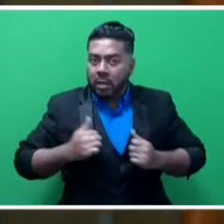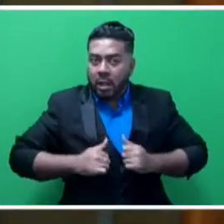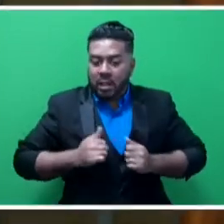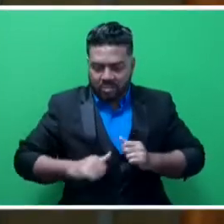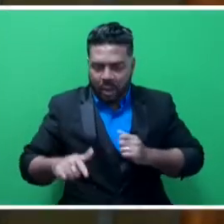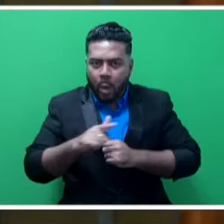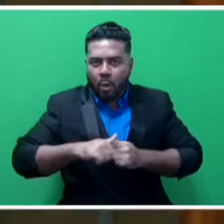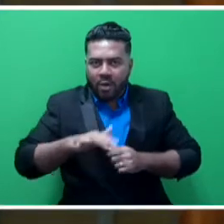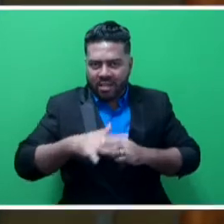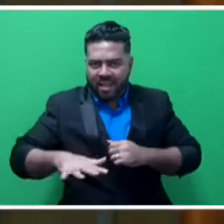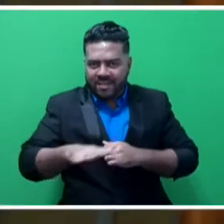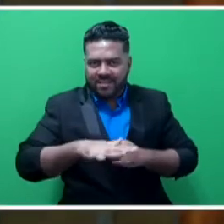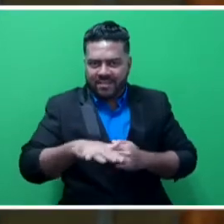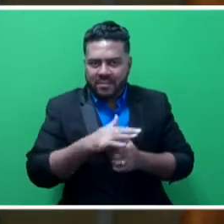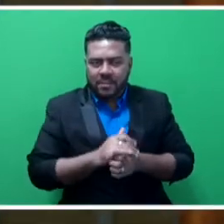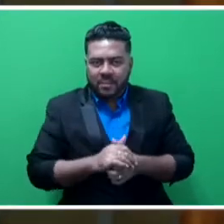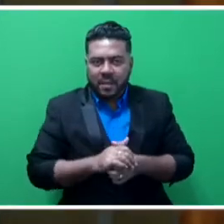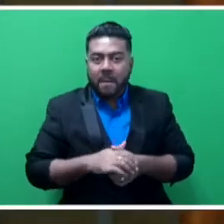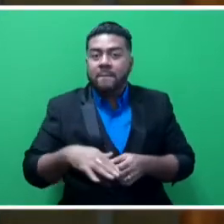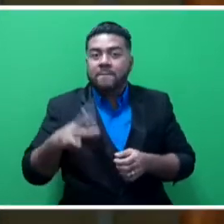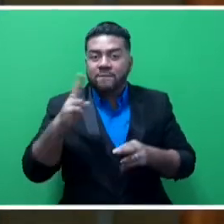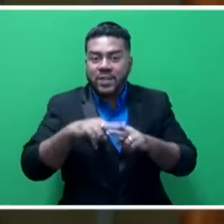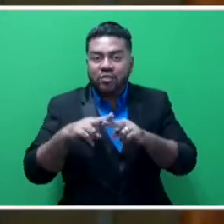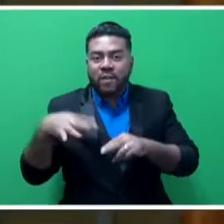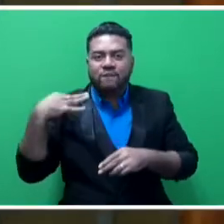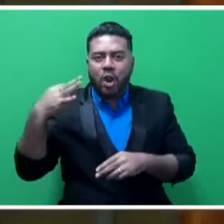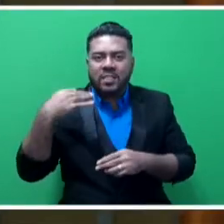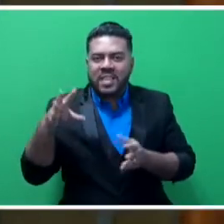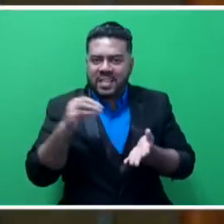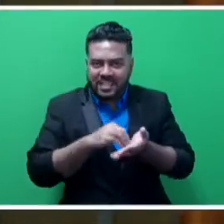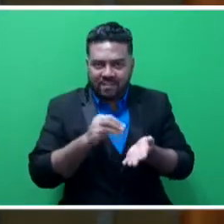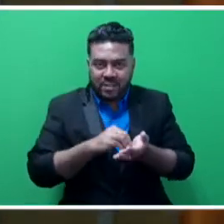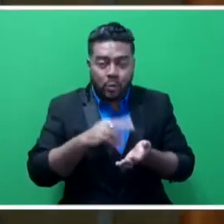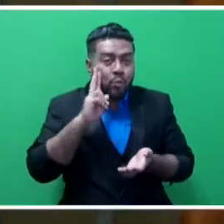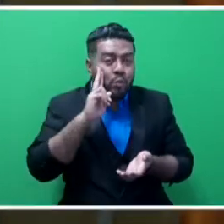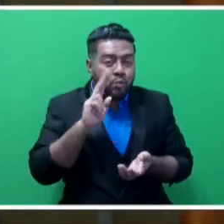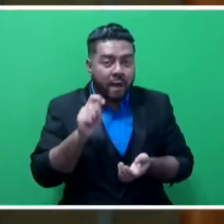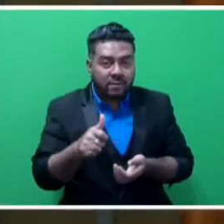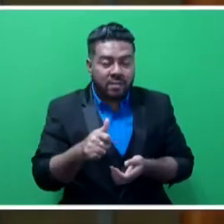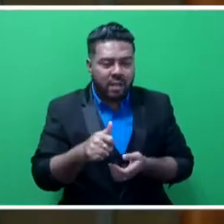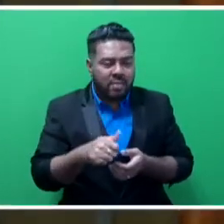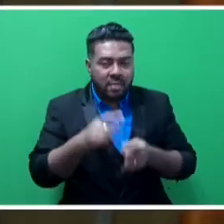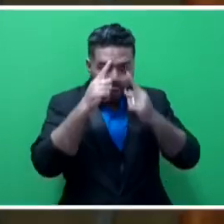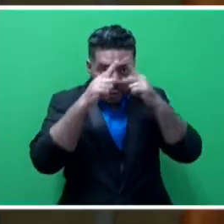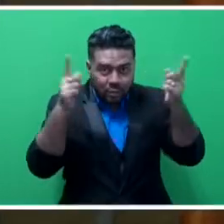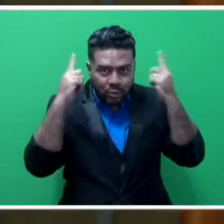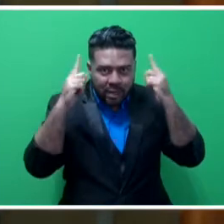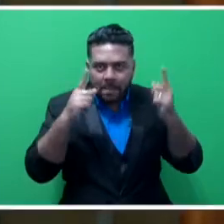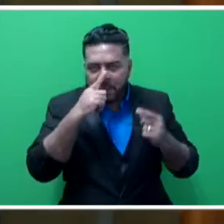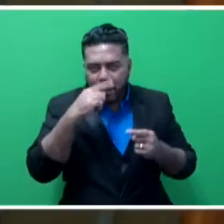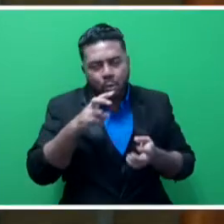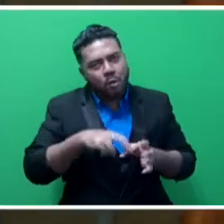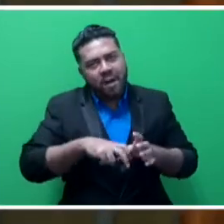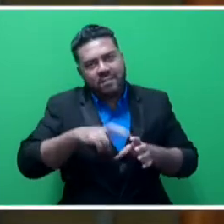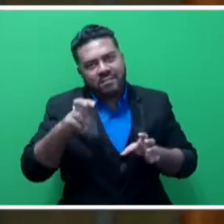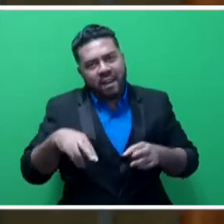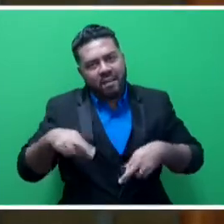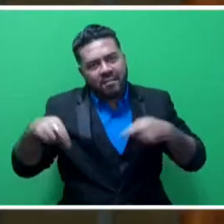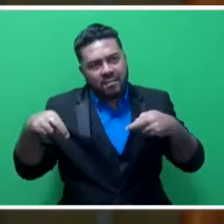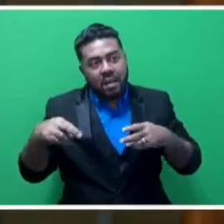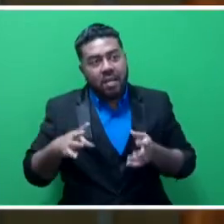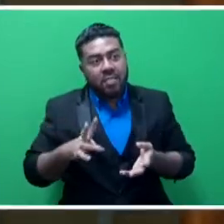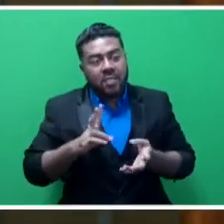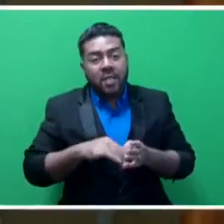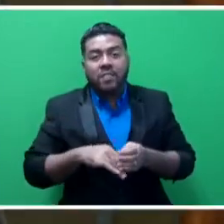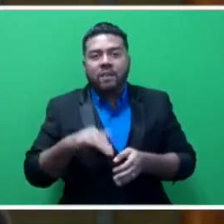sector, the Fiji Volunteer Service, which looks after the graduates and retirees, and thirdly, the